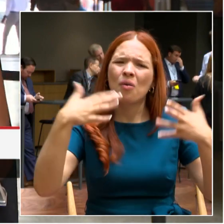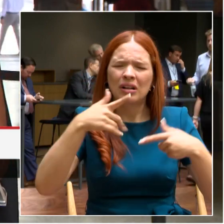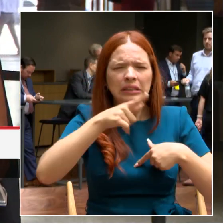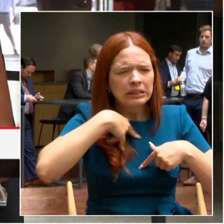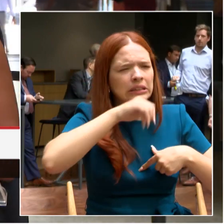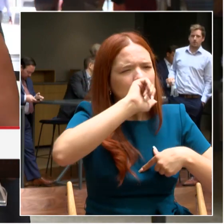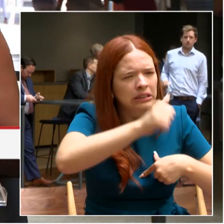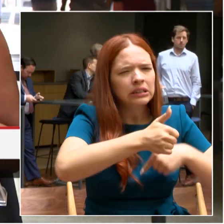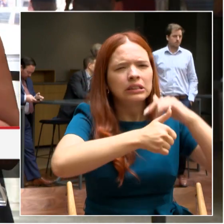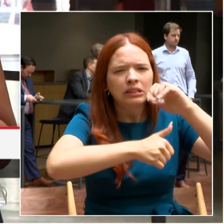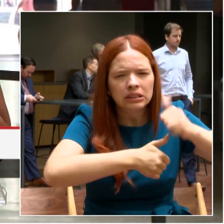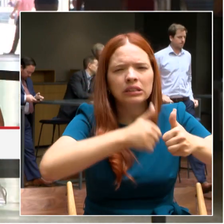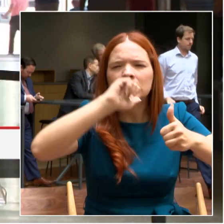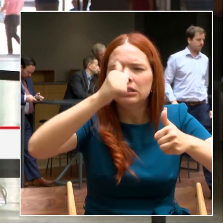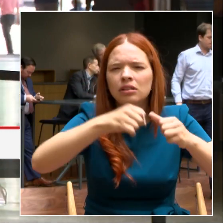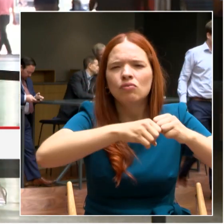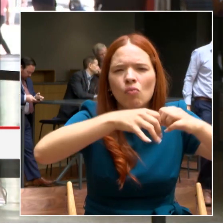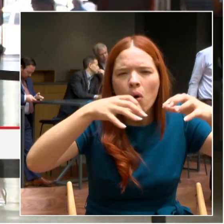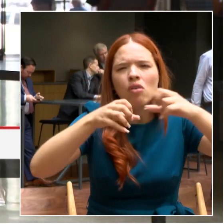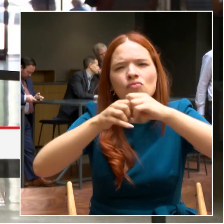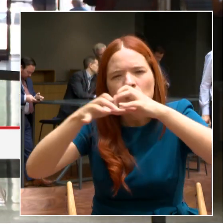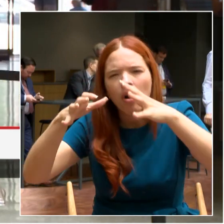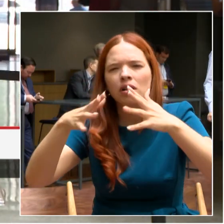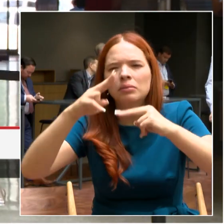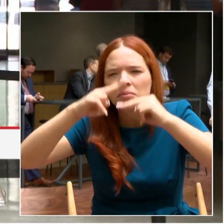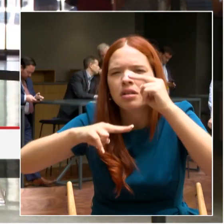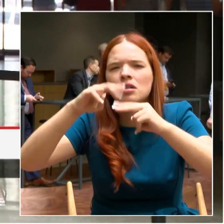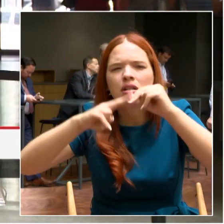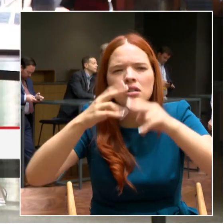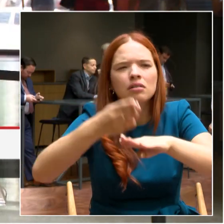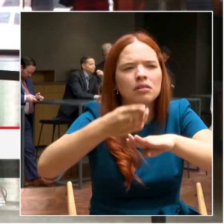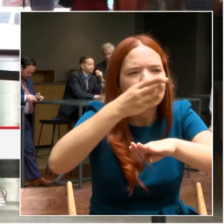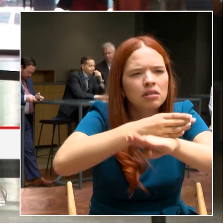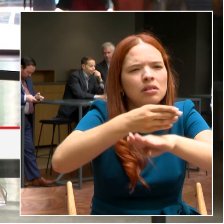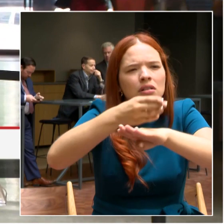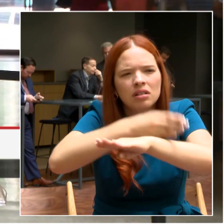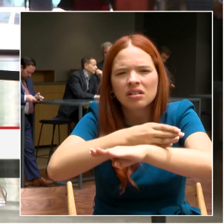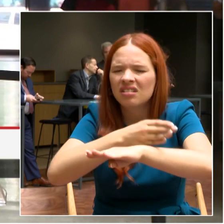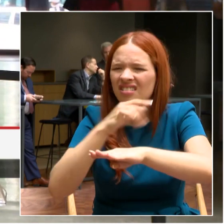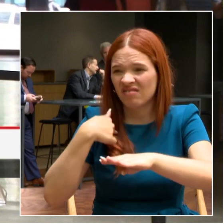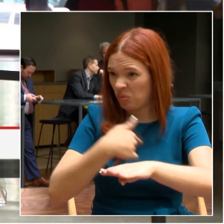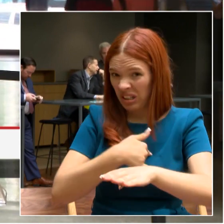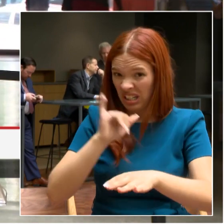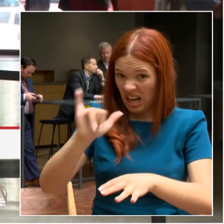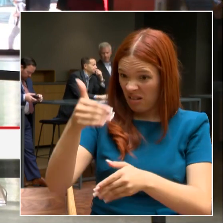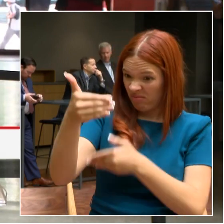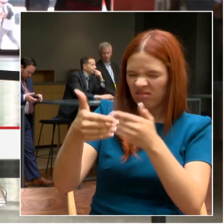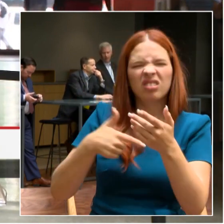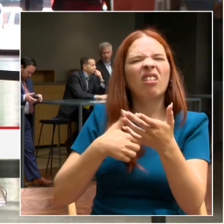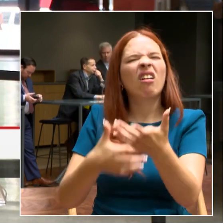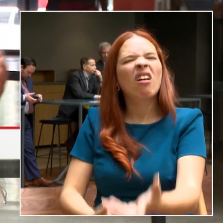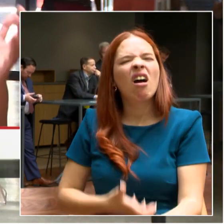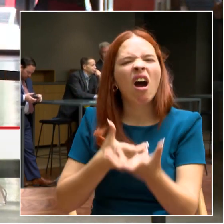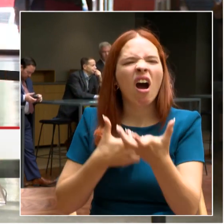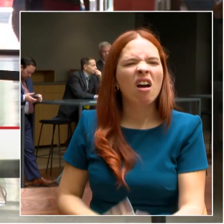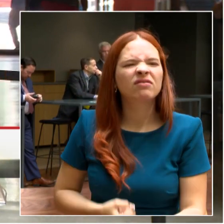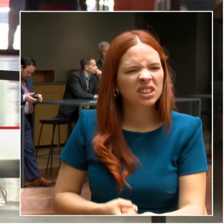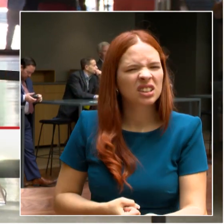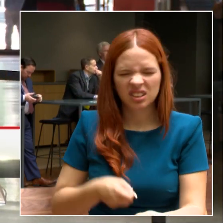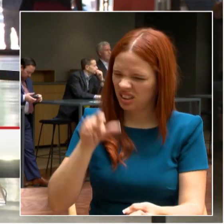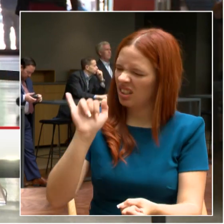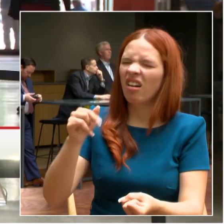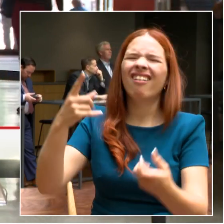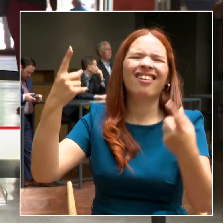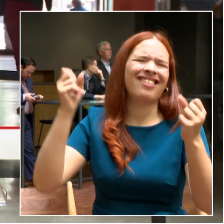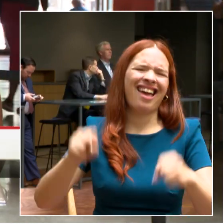am very, very confident in the process that we're putting in place that sends the signal to people who want to be here that we're going to